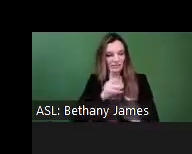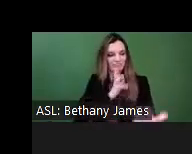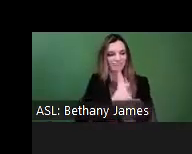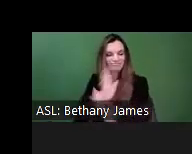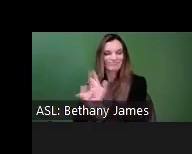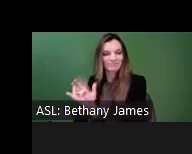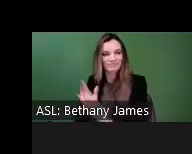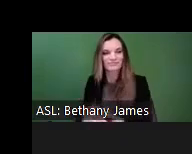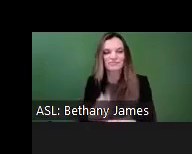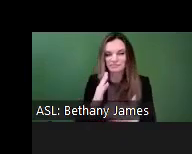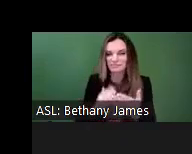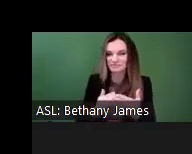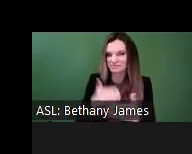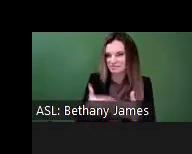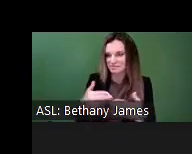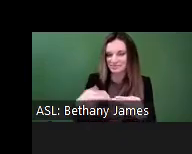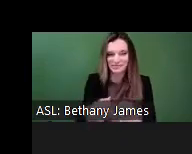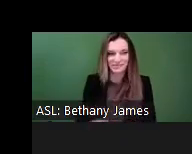Oh, next slide, please. Sorry.